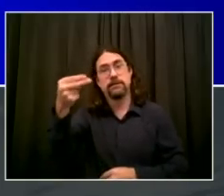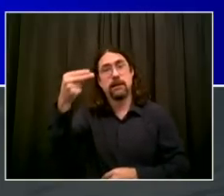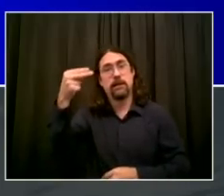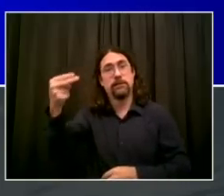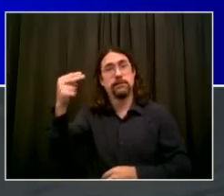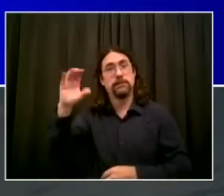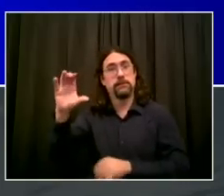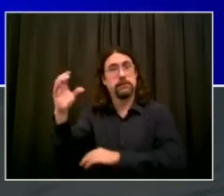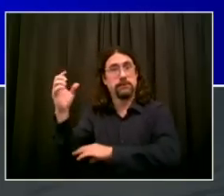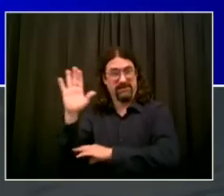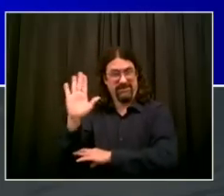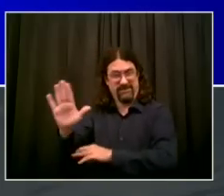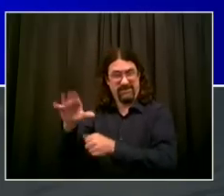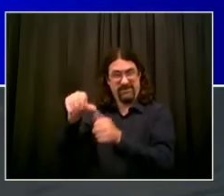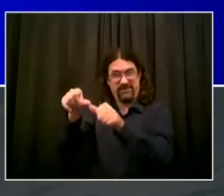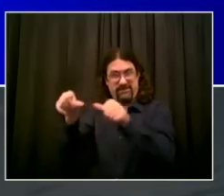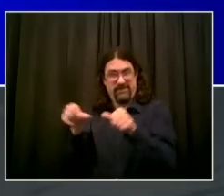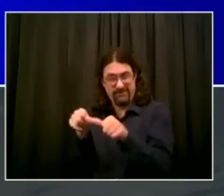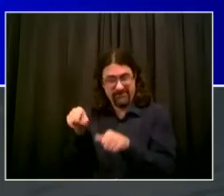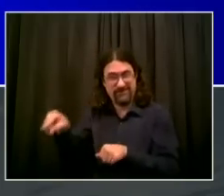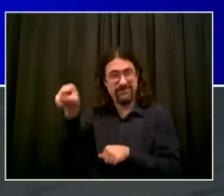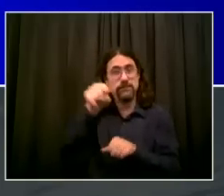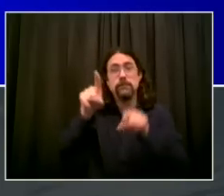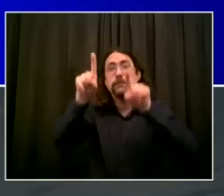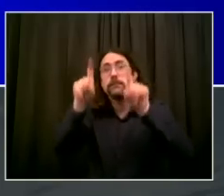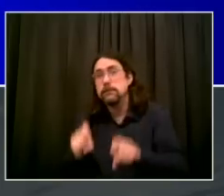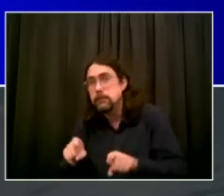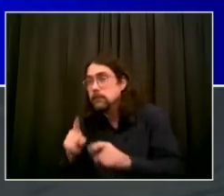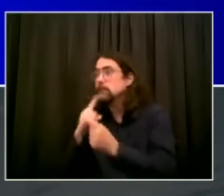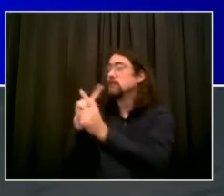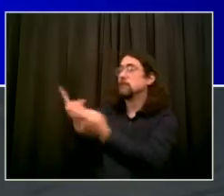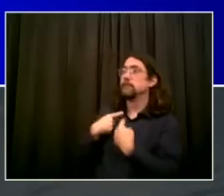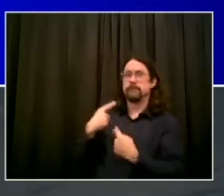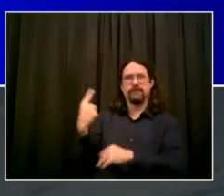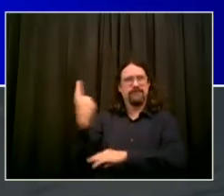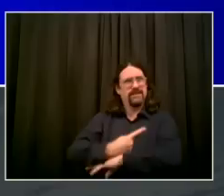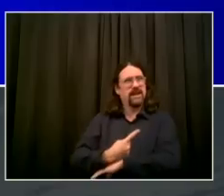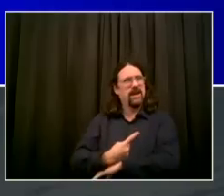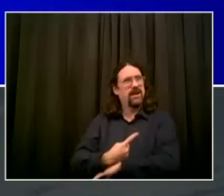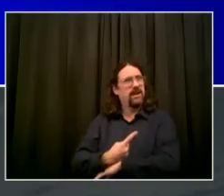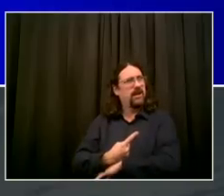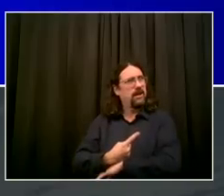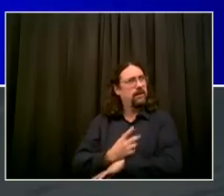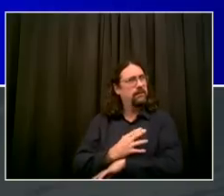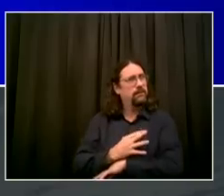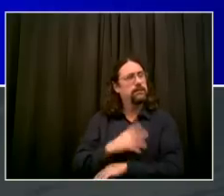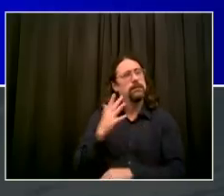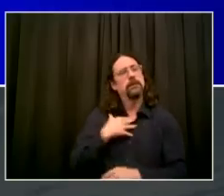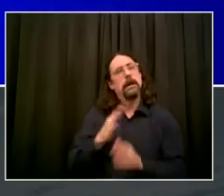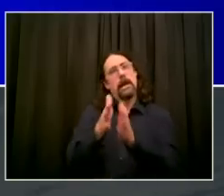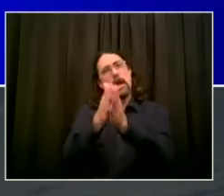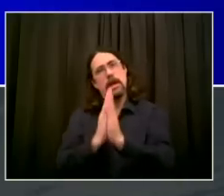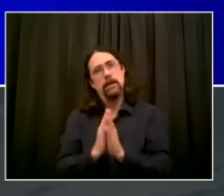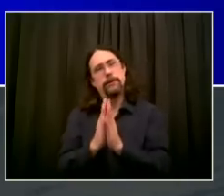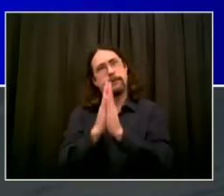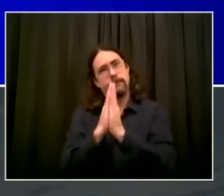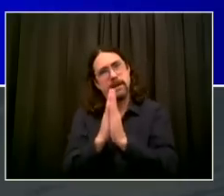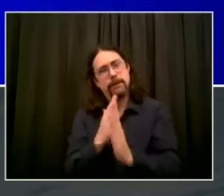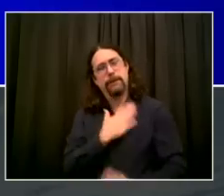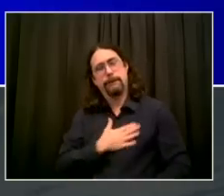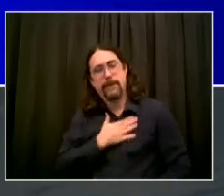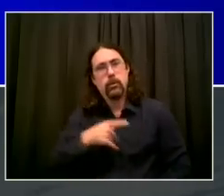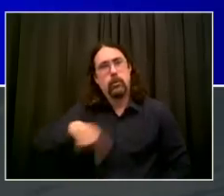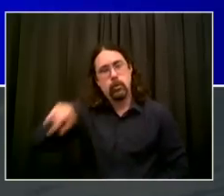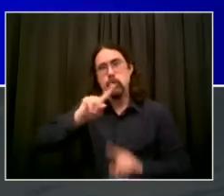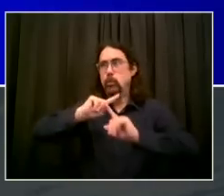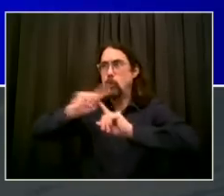not been tested, get tested. If you haven't been tested in a while, get tested. If you're living in one of the areas most affected, get tested. And if you